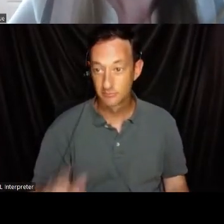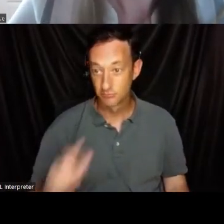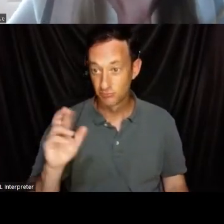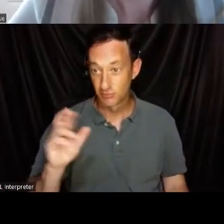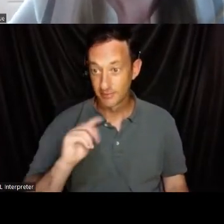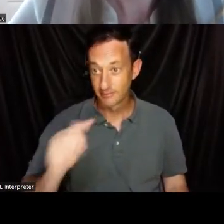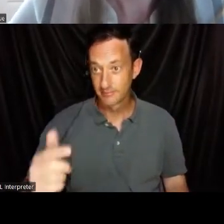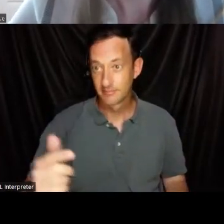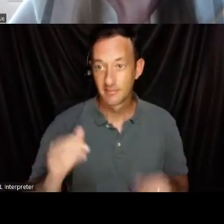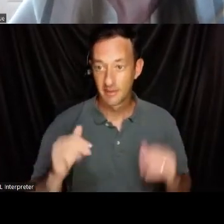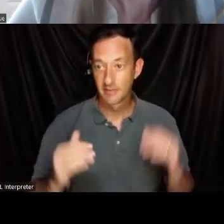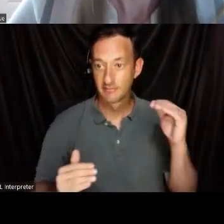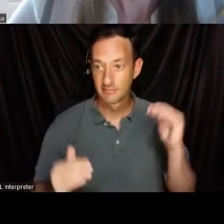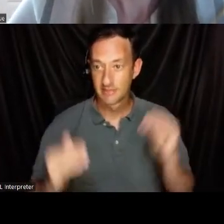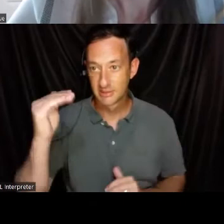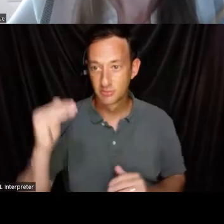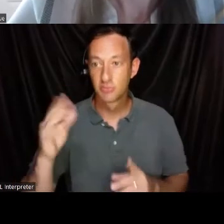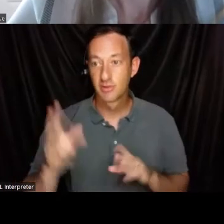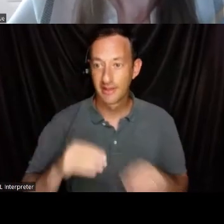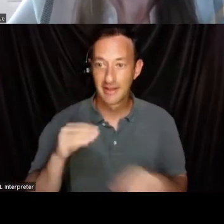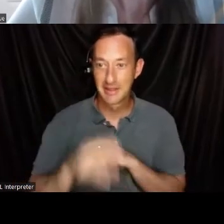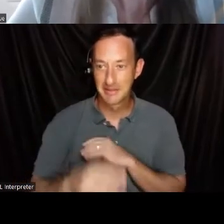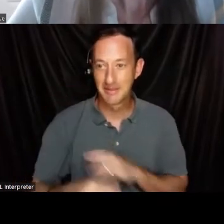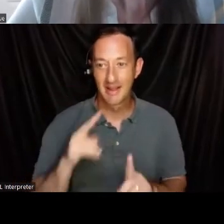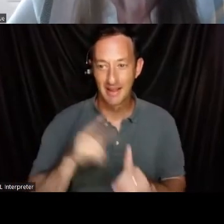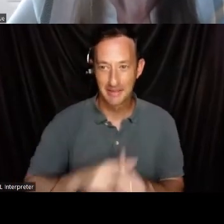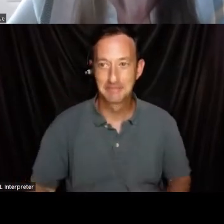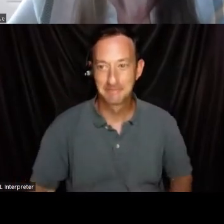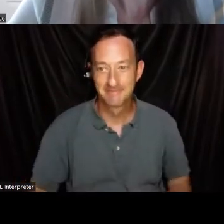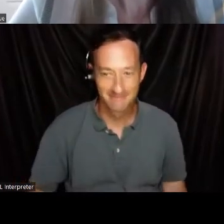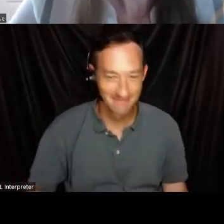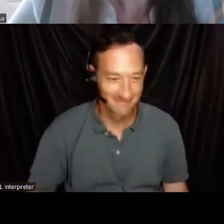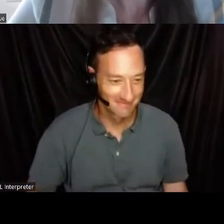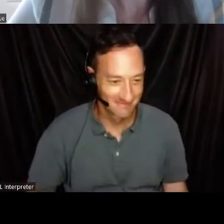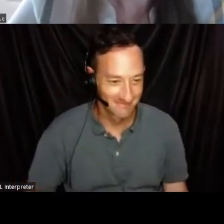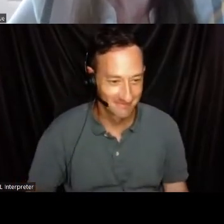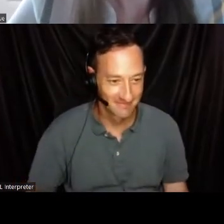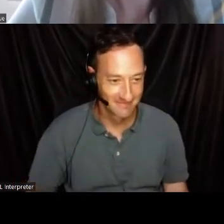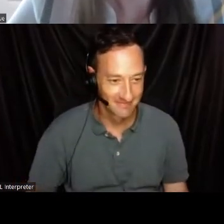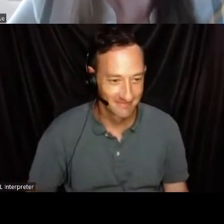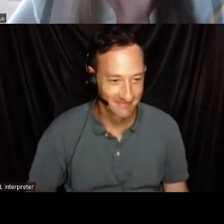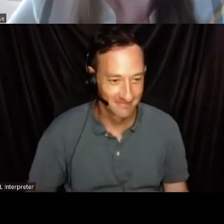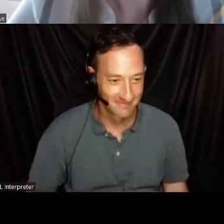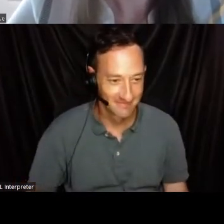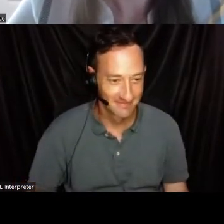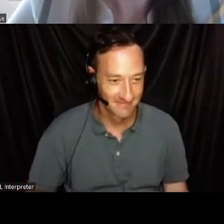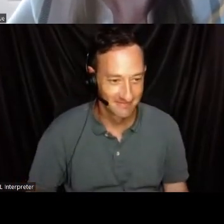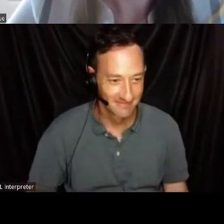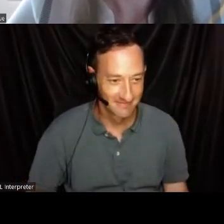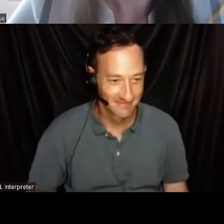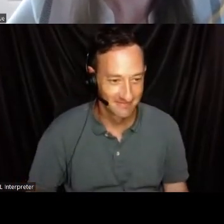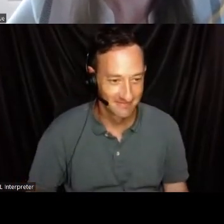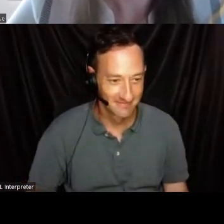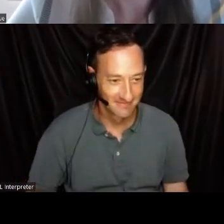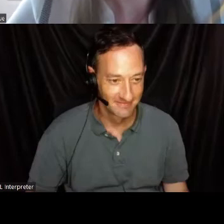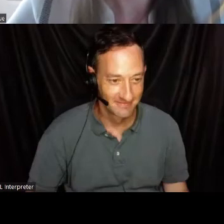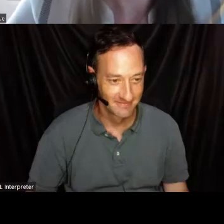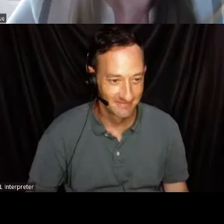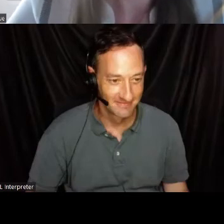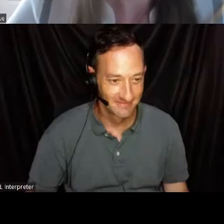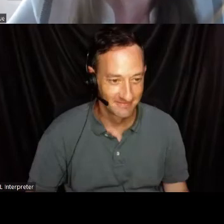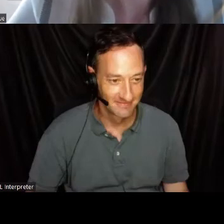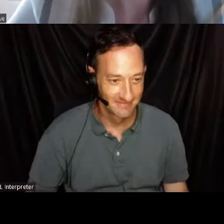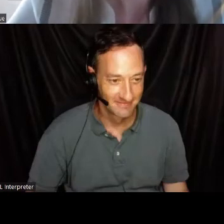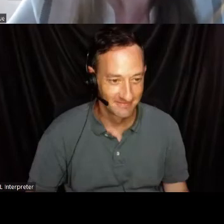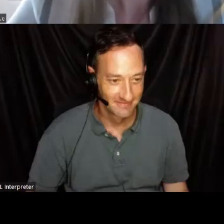disparate impact claims. So now, the first tip, and I saw somebody in the chat sort of say, why